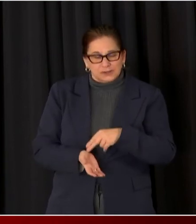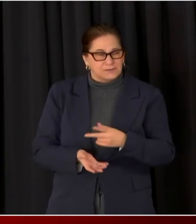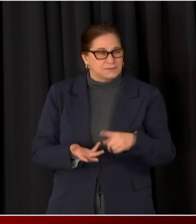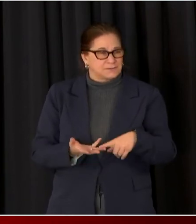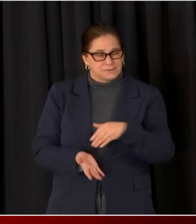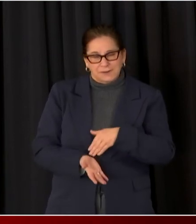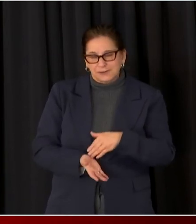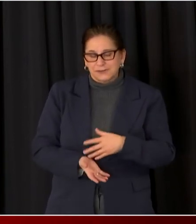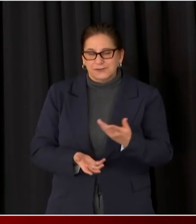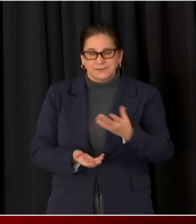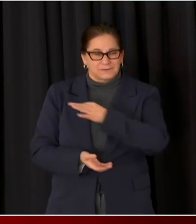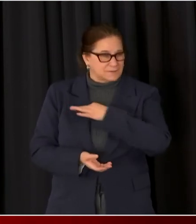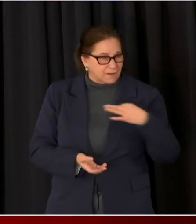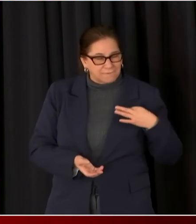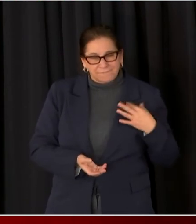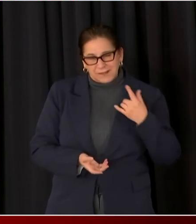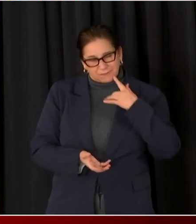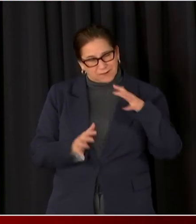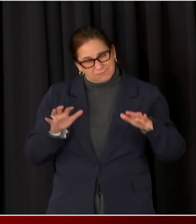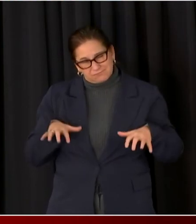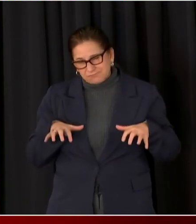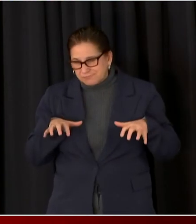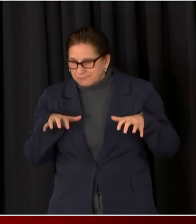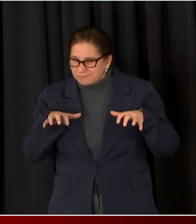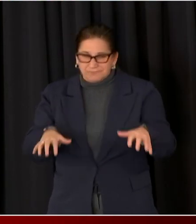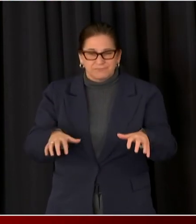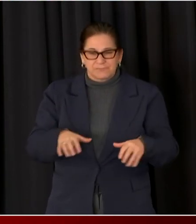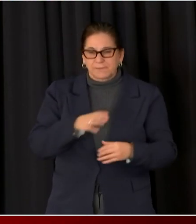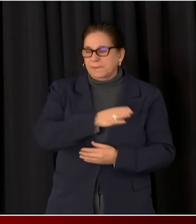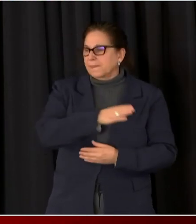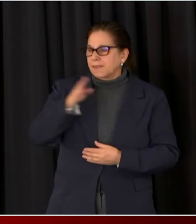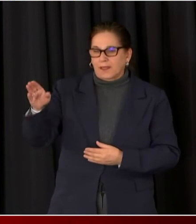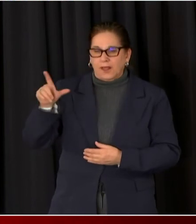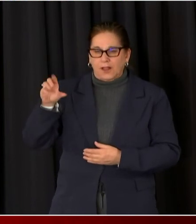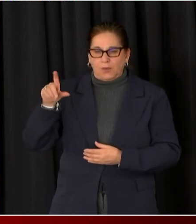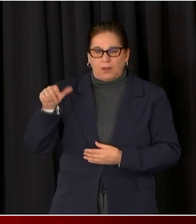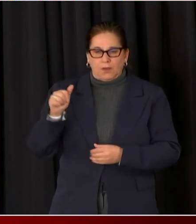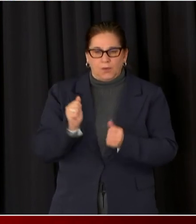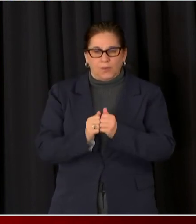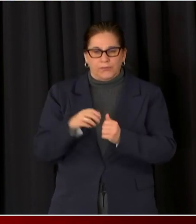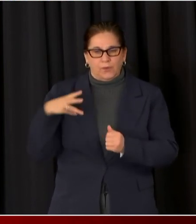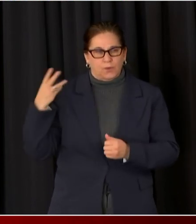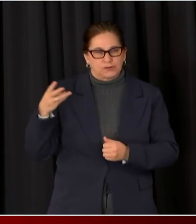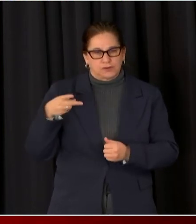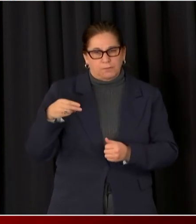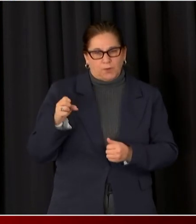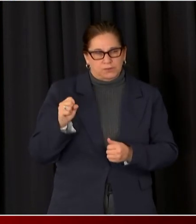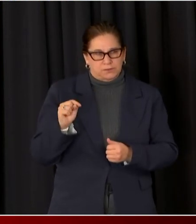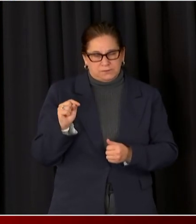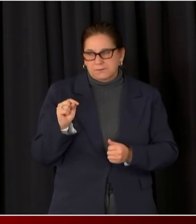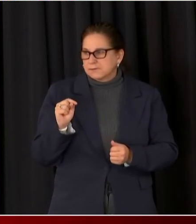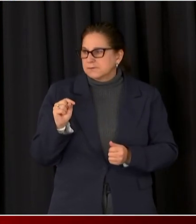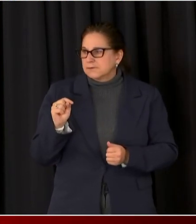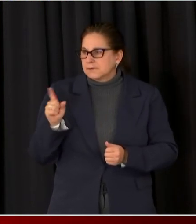Yes. Hi, I'm Lola with the Washington Post. I just have a clarifying question. Are